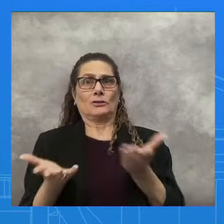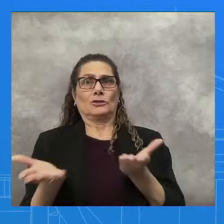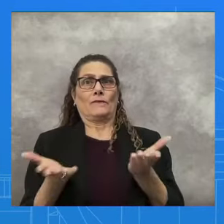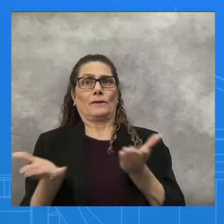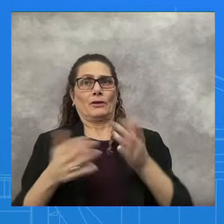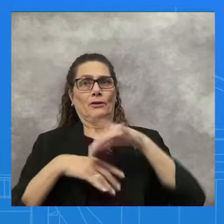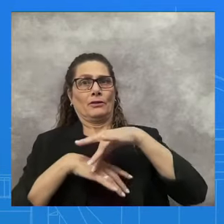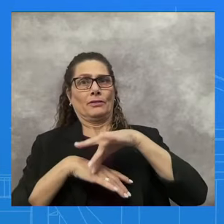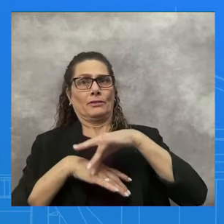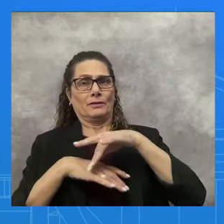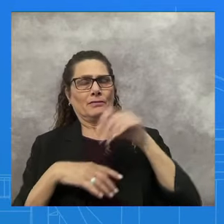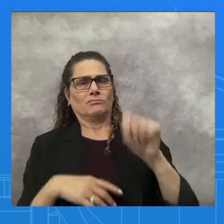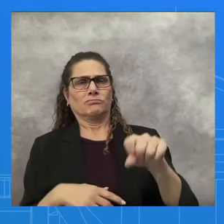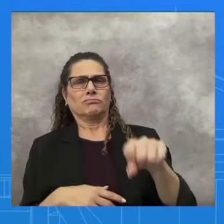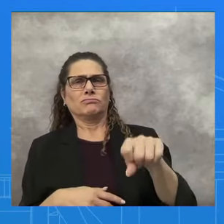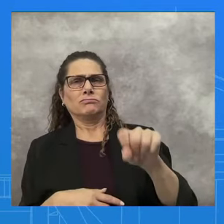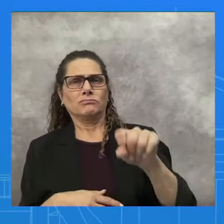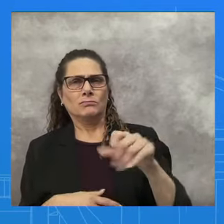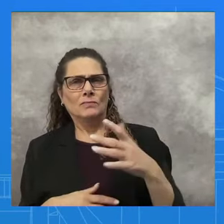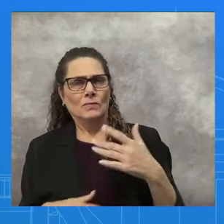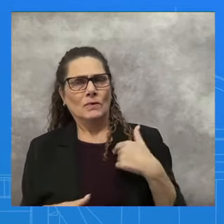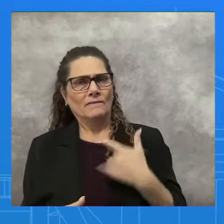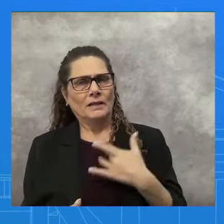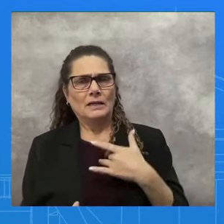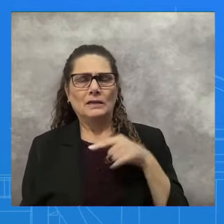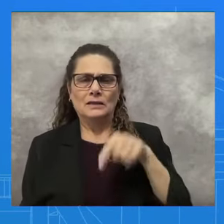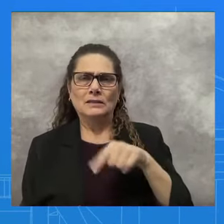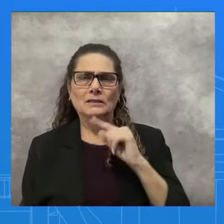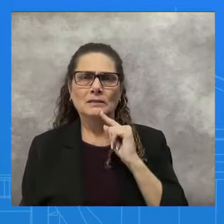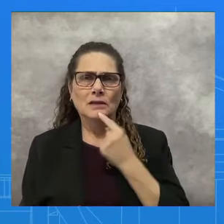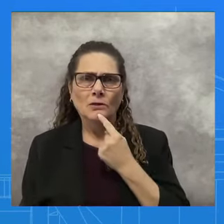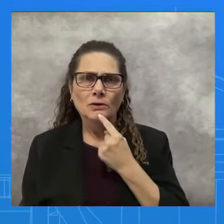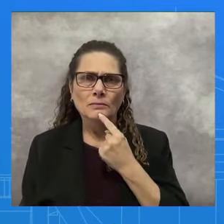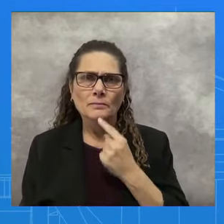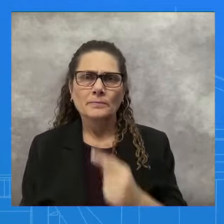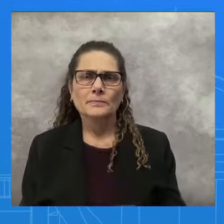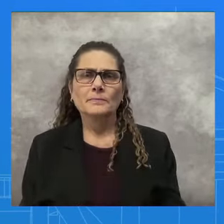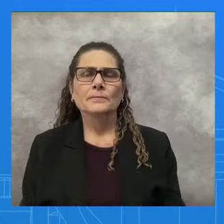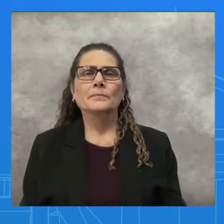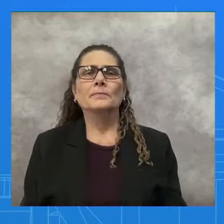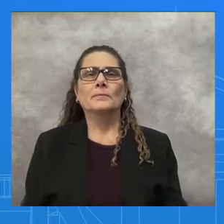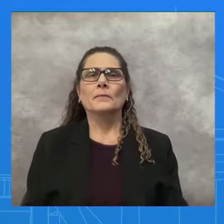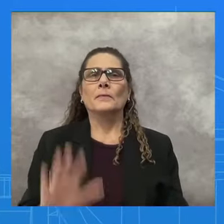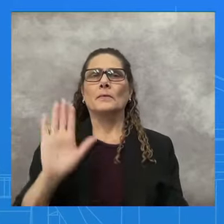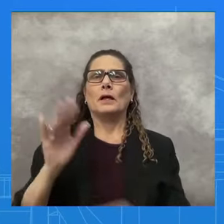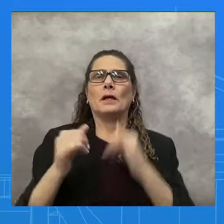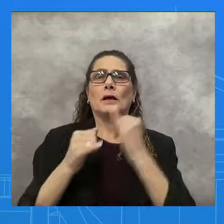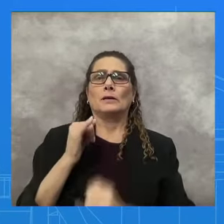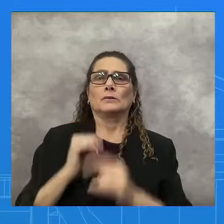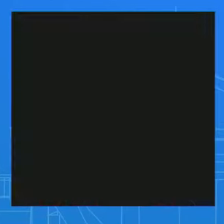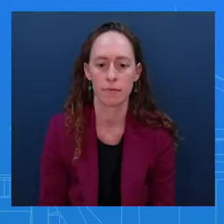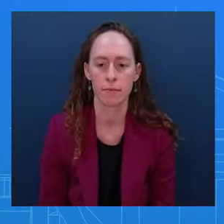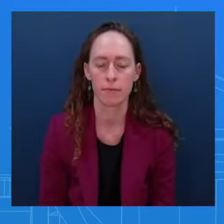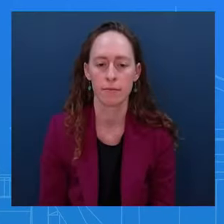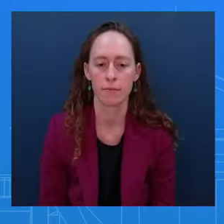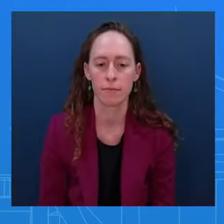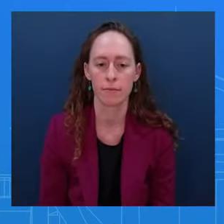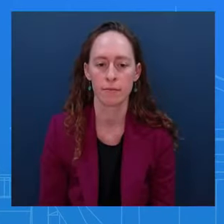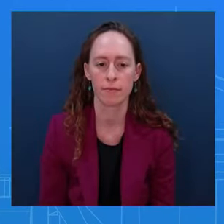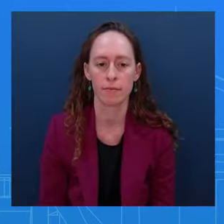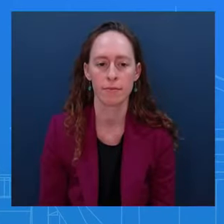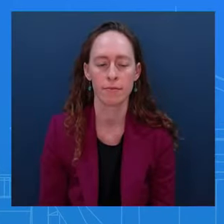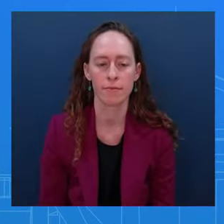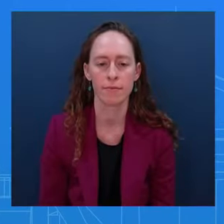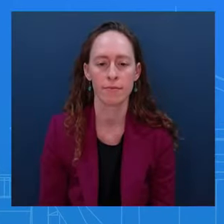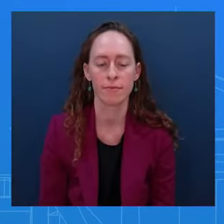are taking this so seriously. So, and lastly, as we're dealing with this and looking at the complicated